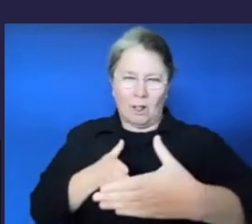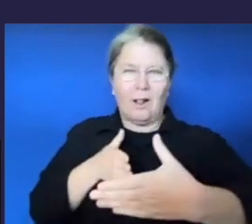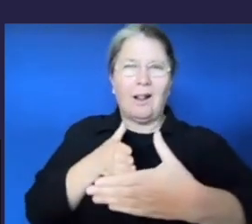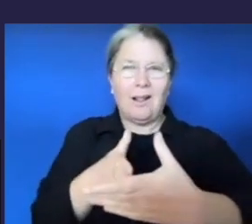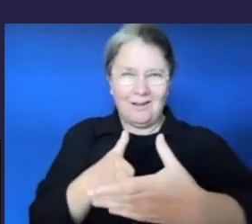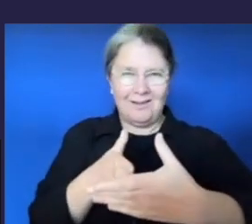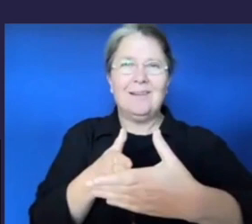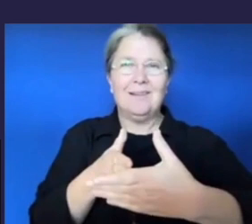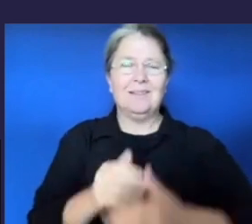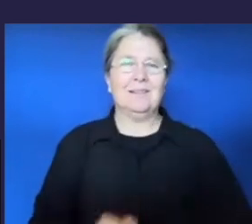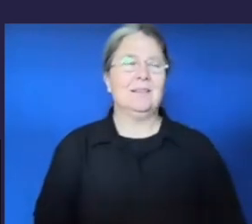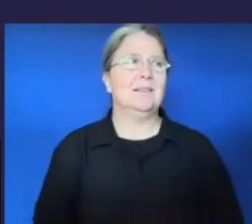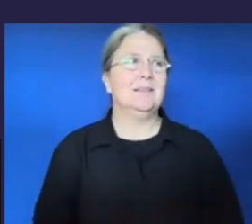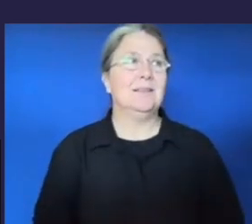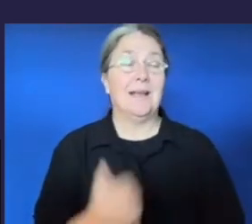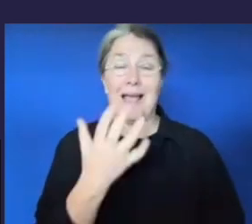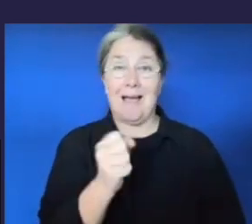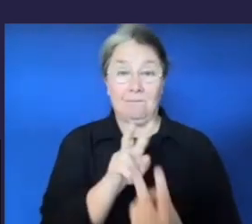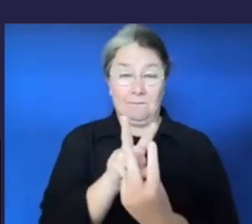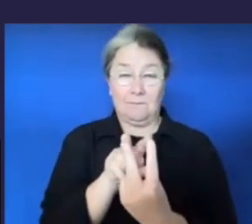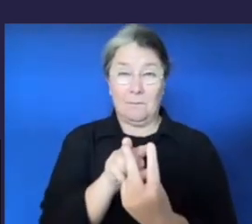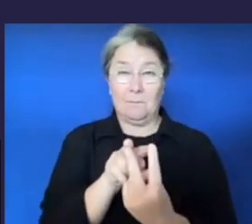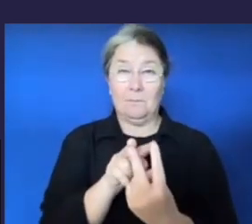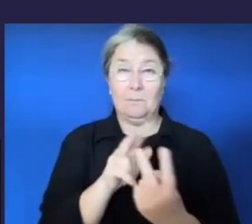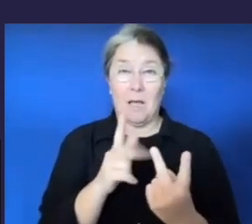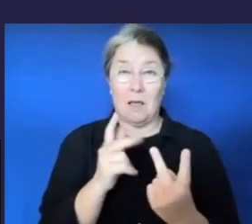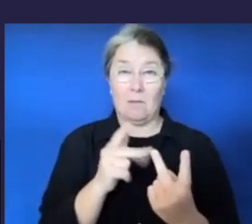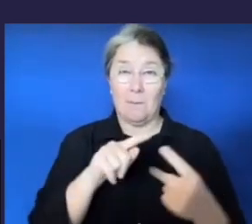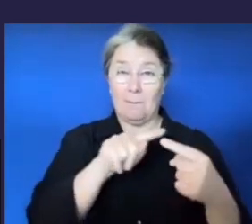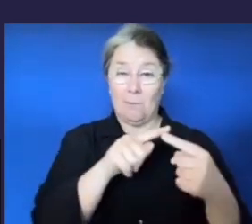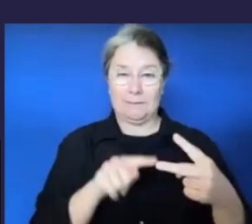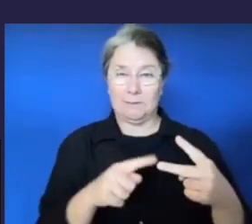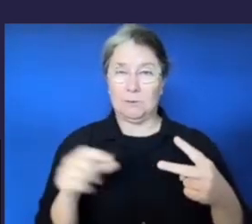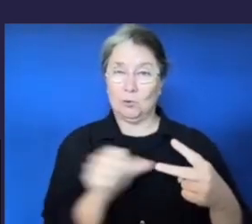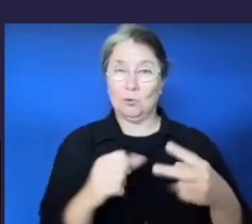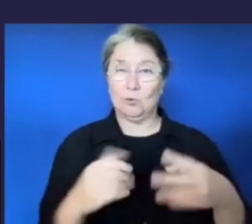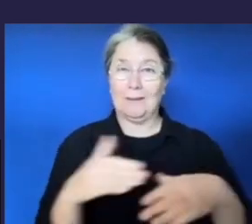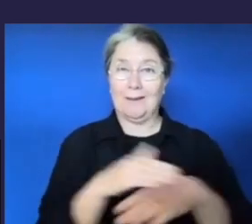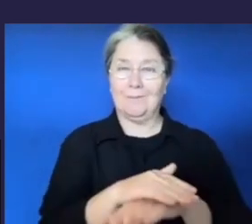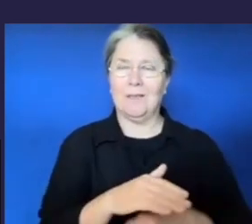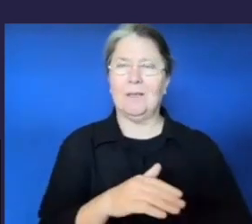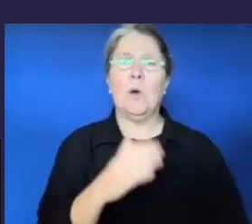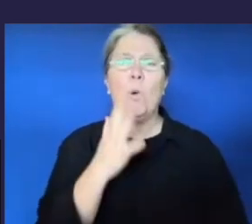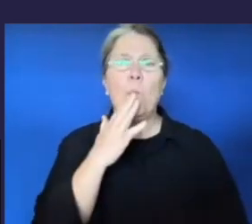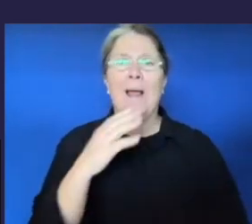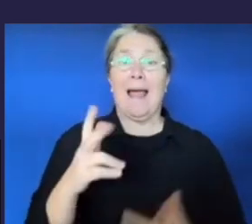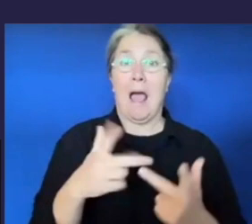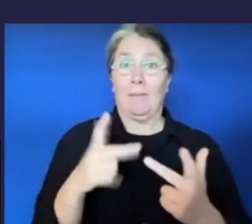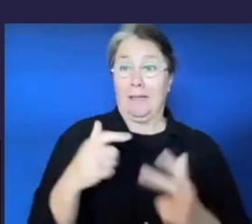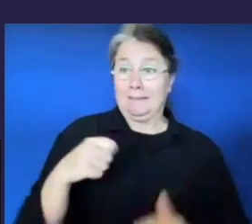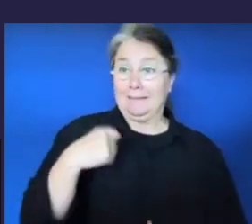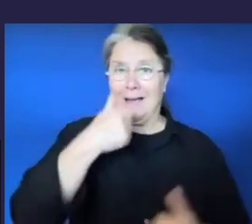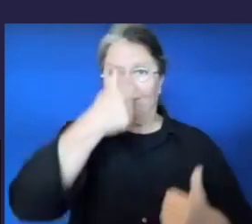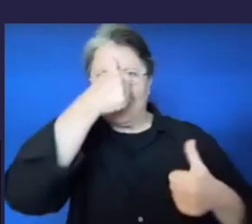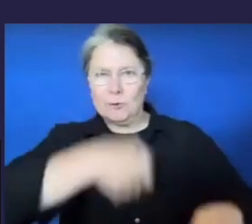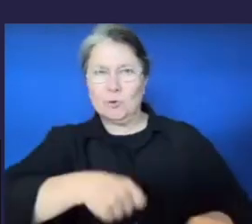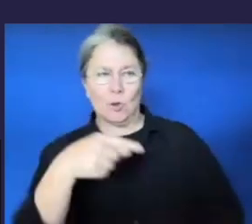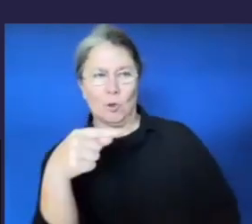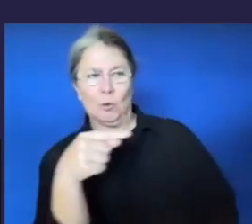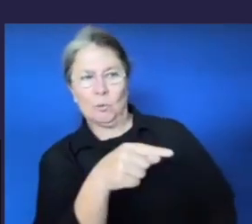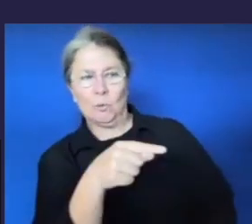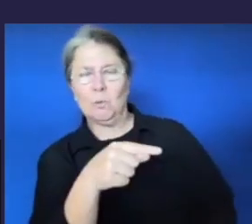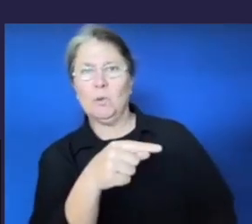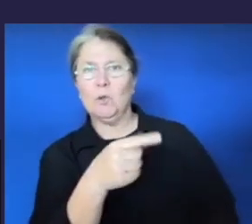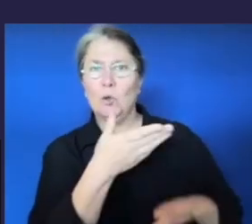There's a couple of other points we should cover. As coworkers get to know supported employees, coworkers and employers